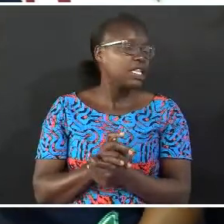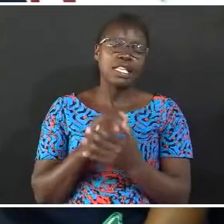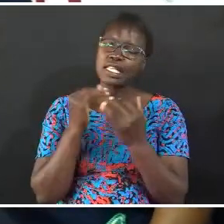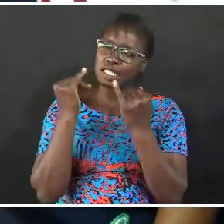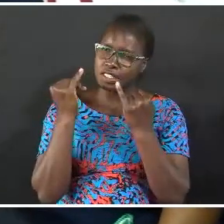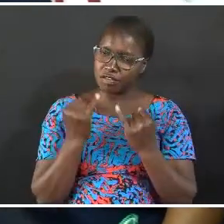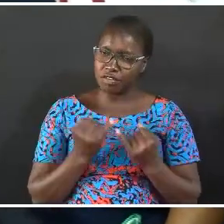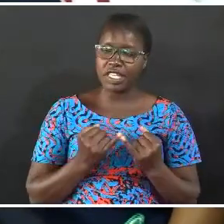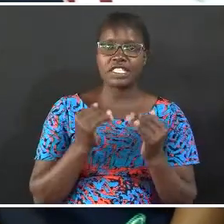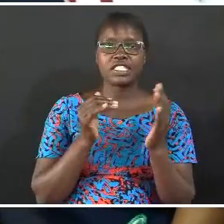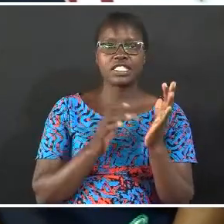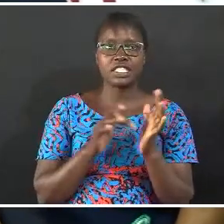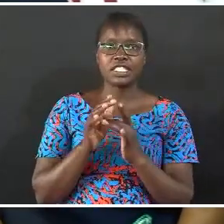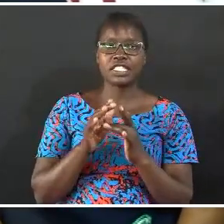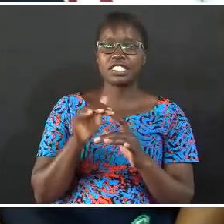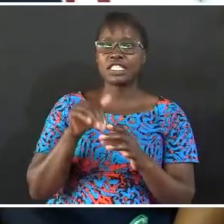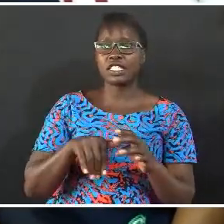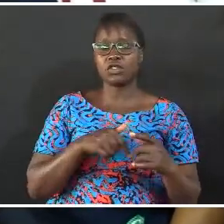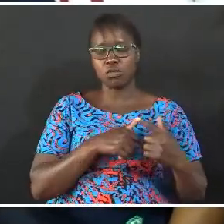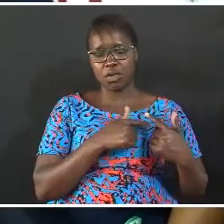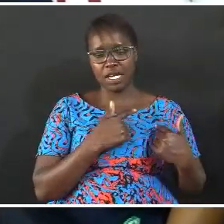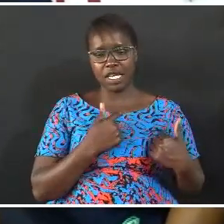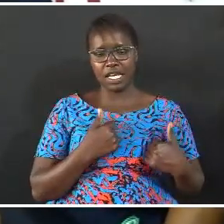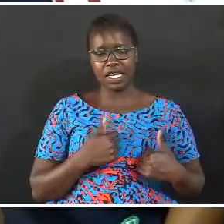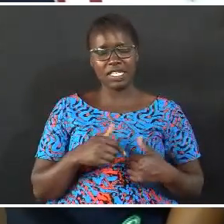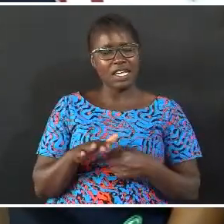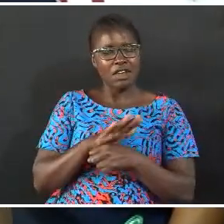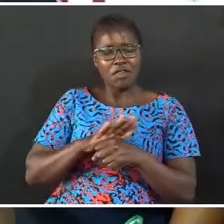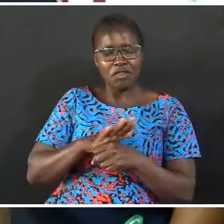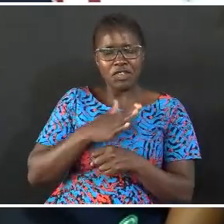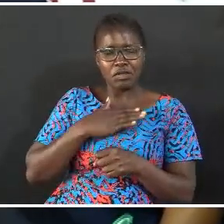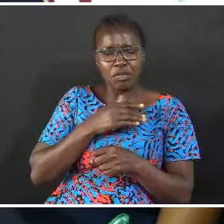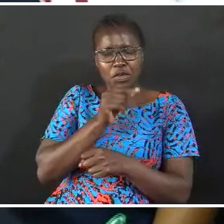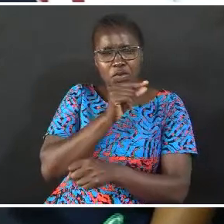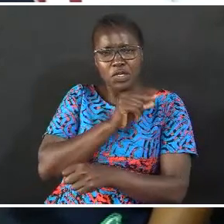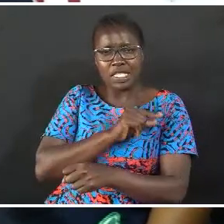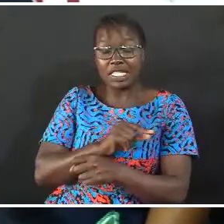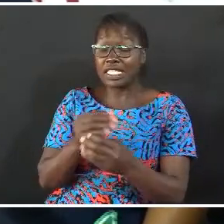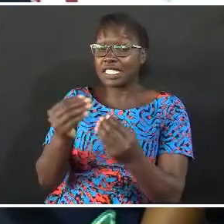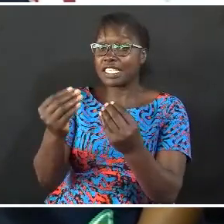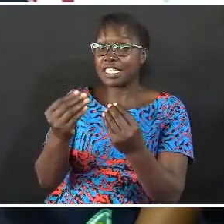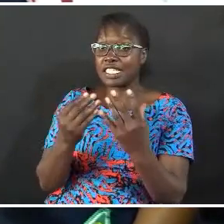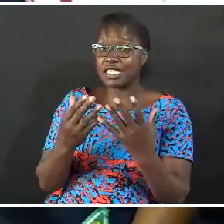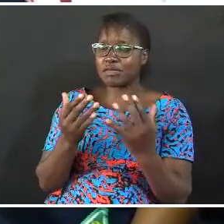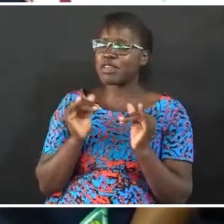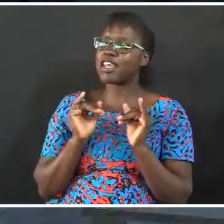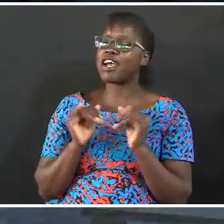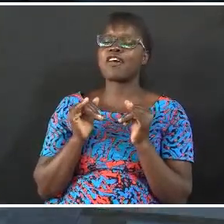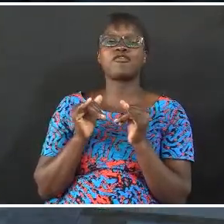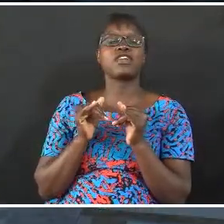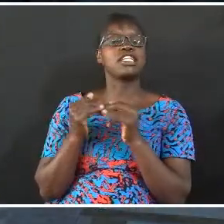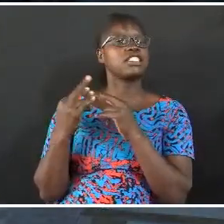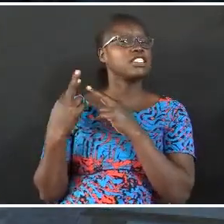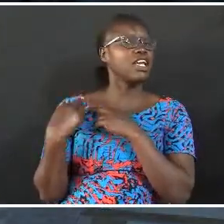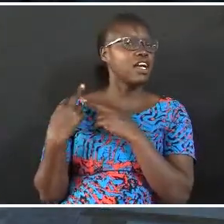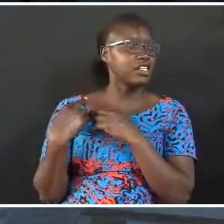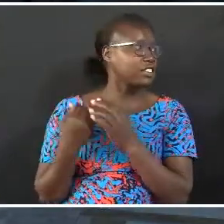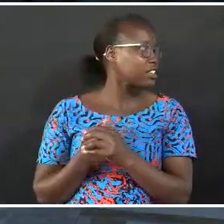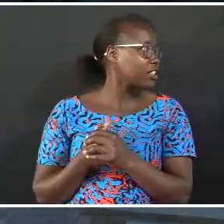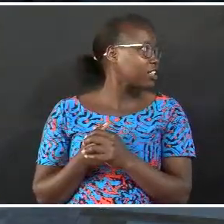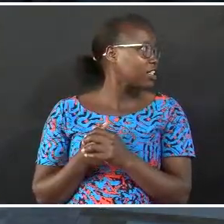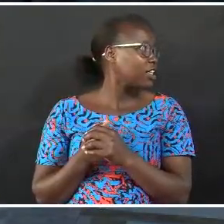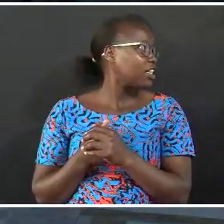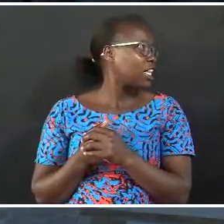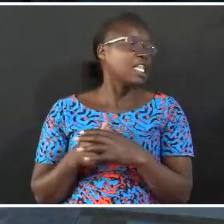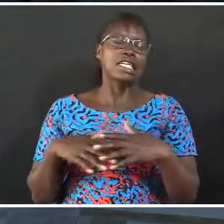Inviting Jesus into my heart fills me with grace and gives me a fresh start.